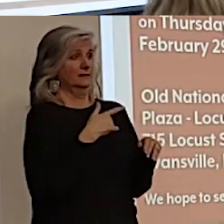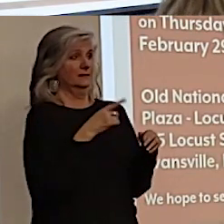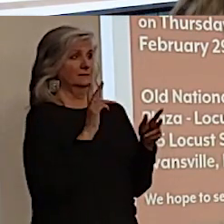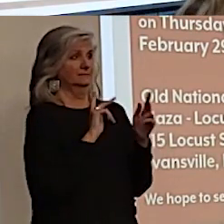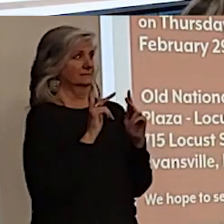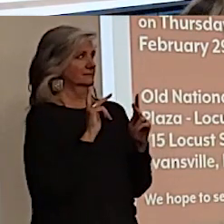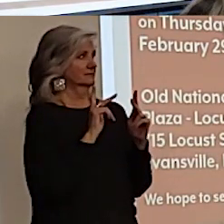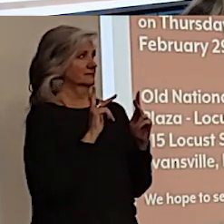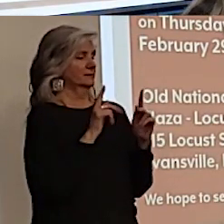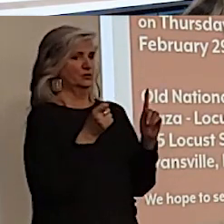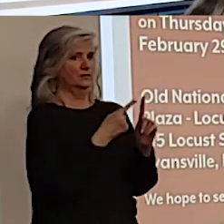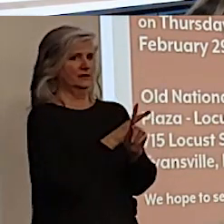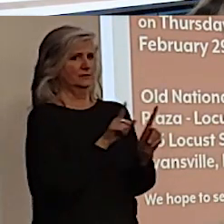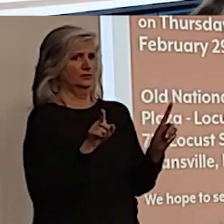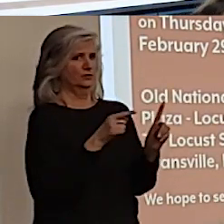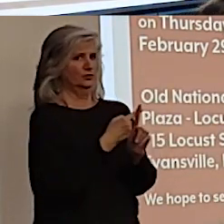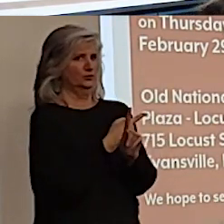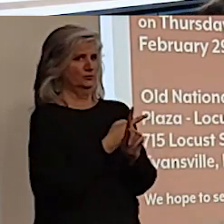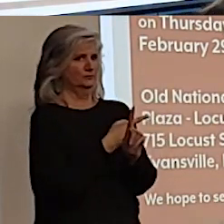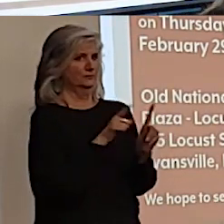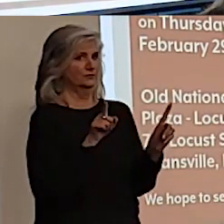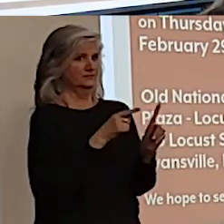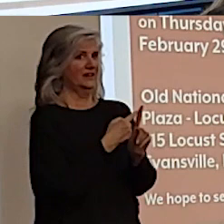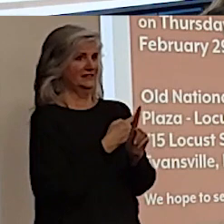have a really bad problem with that.